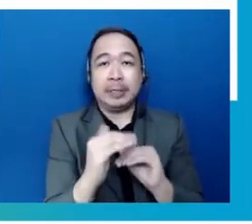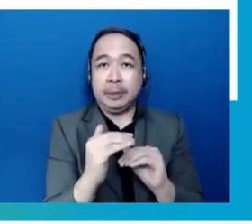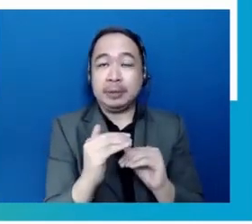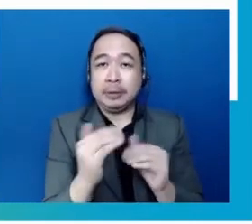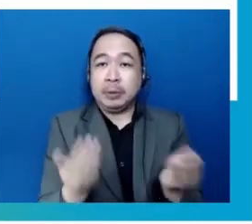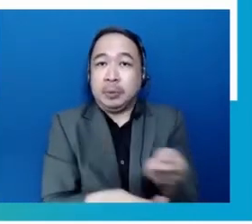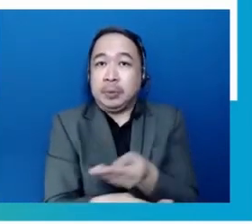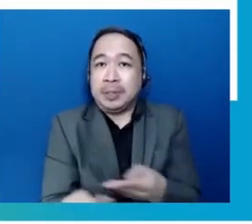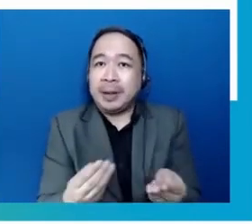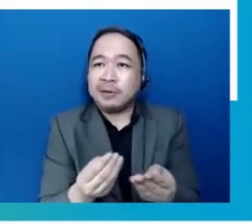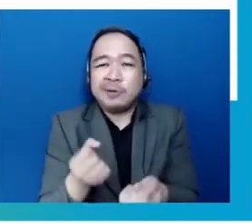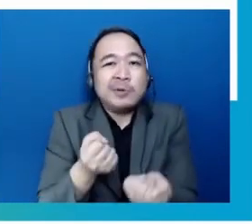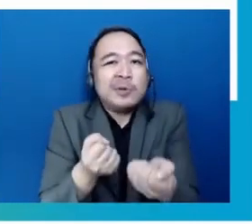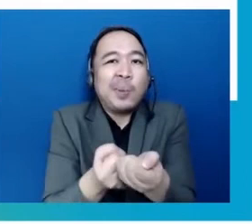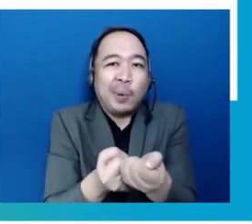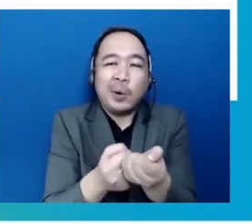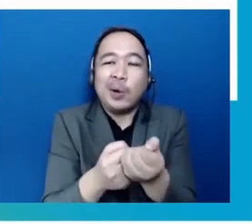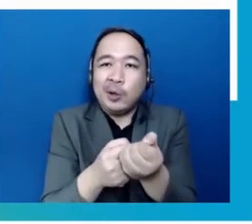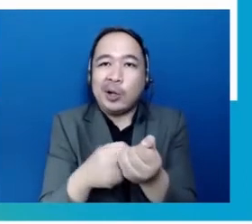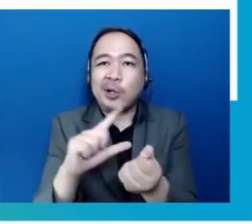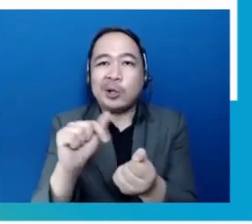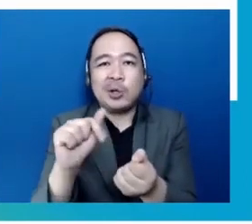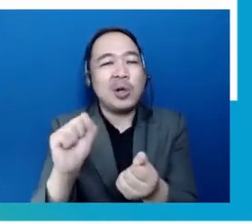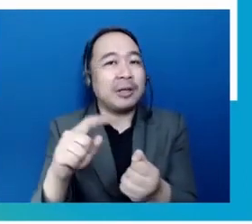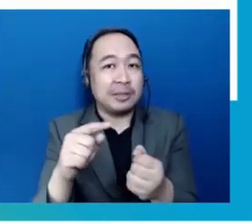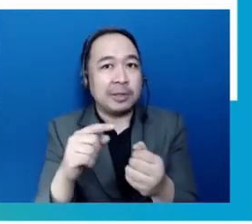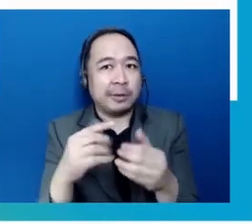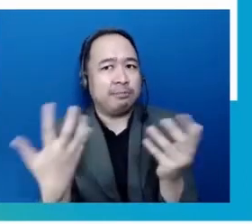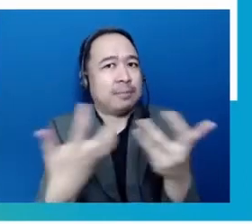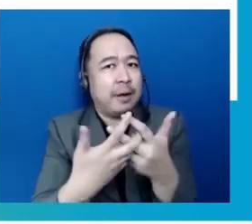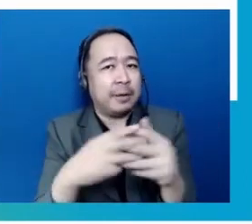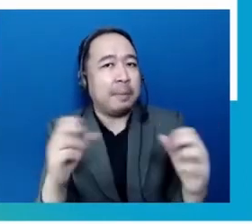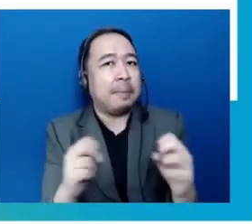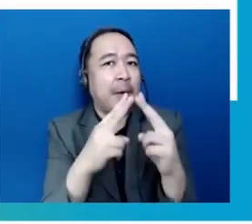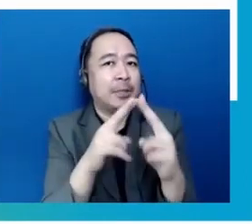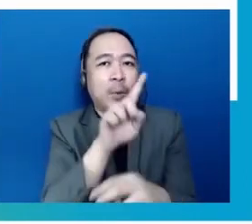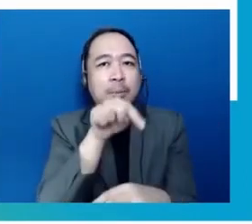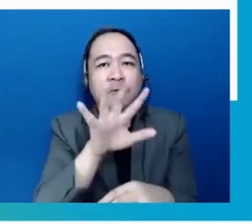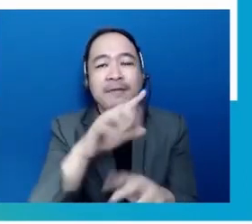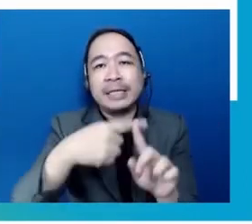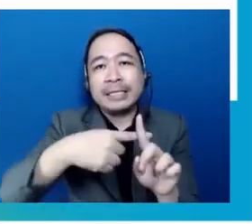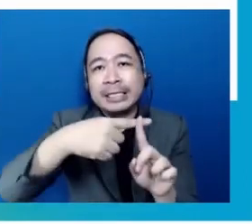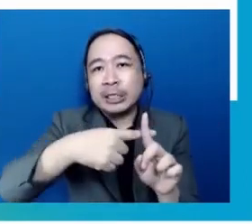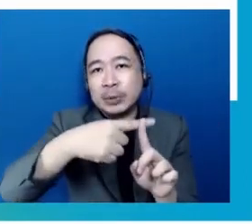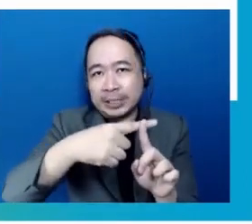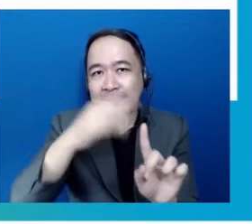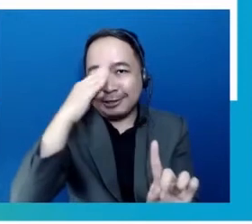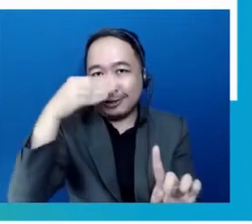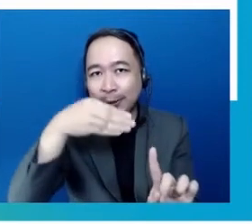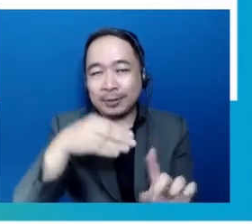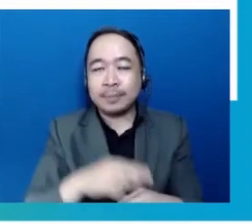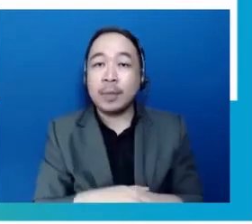gas finance in line with the Paris 1.5 degree target? ADB still affirms support to